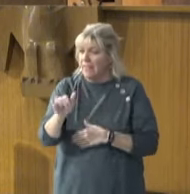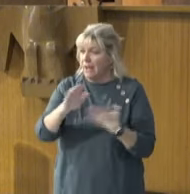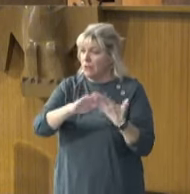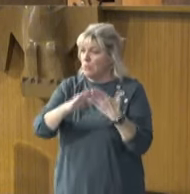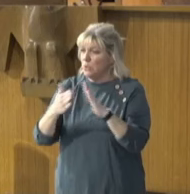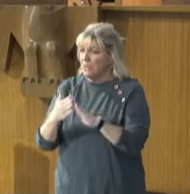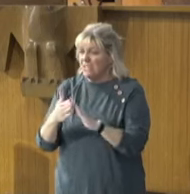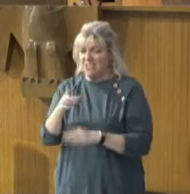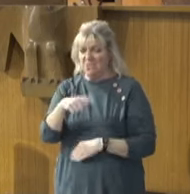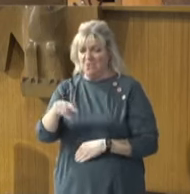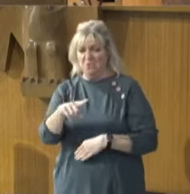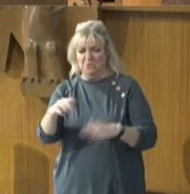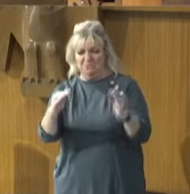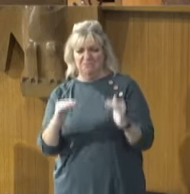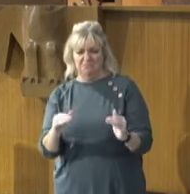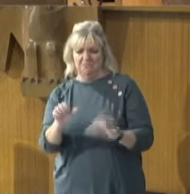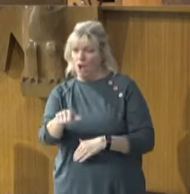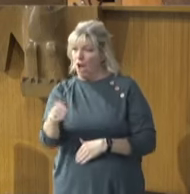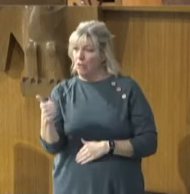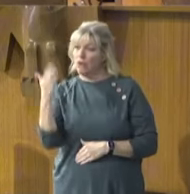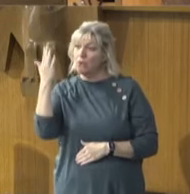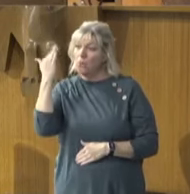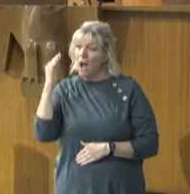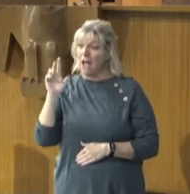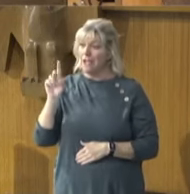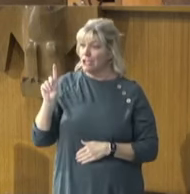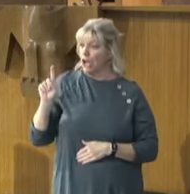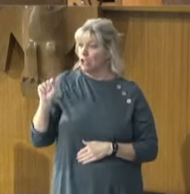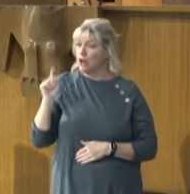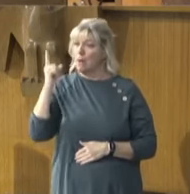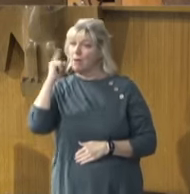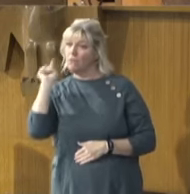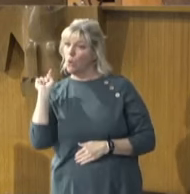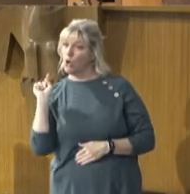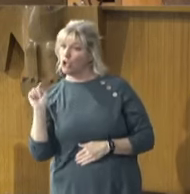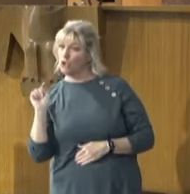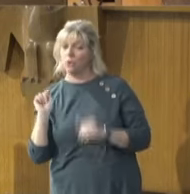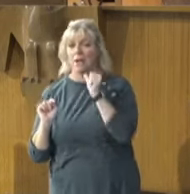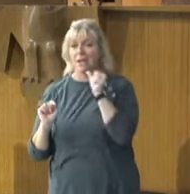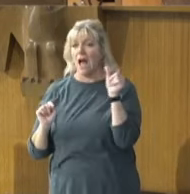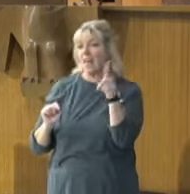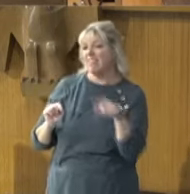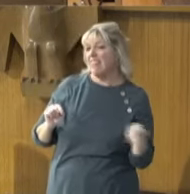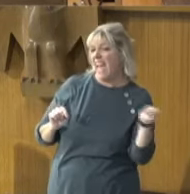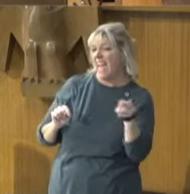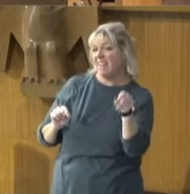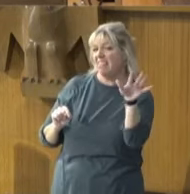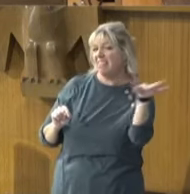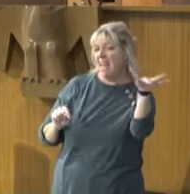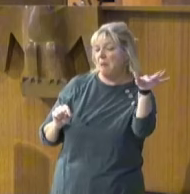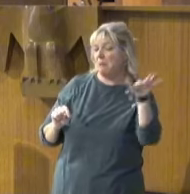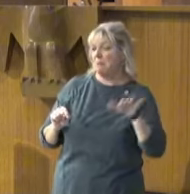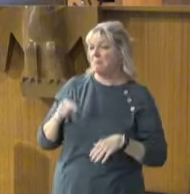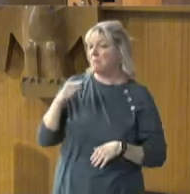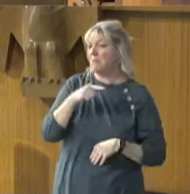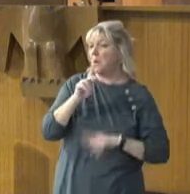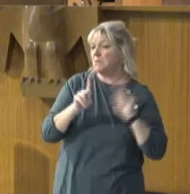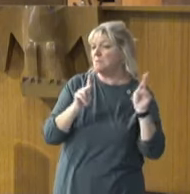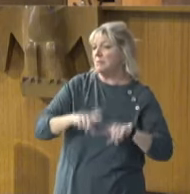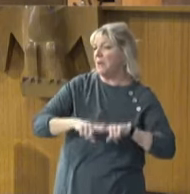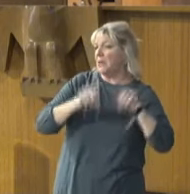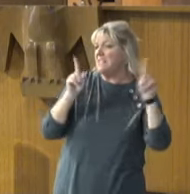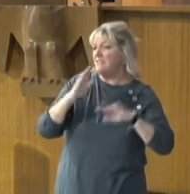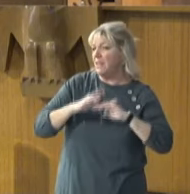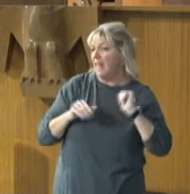community by suggesting that Donald Trump is for you, not the they, thems over there that are completely different than